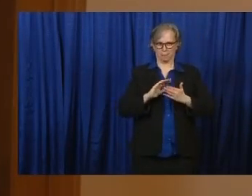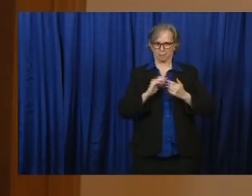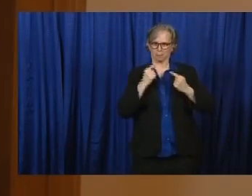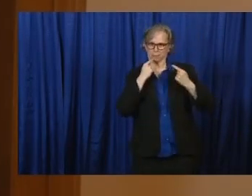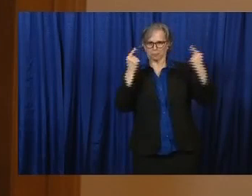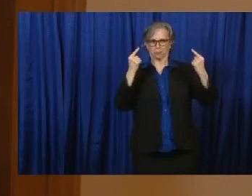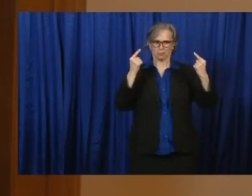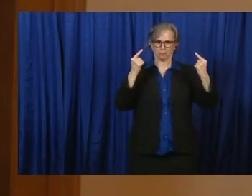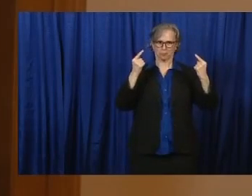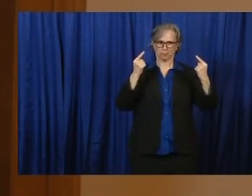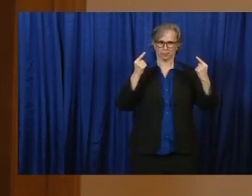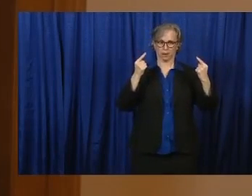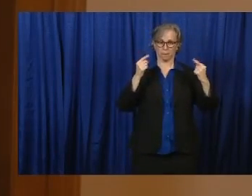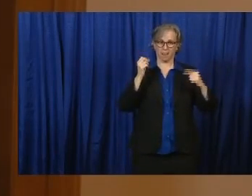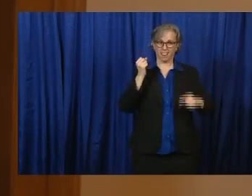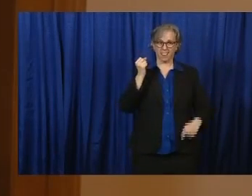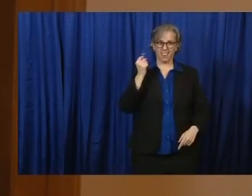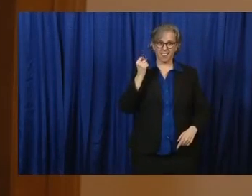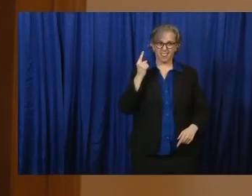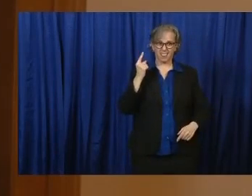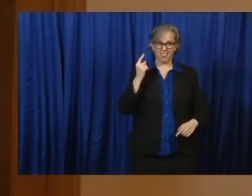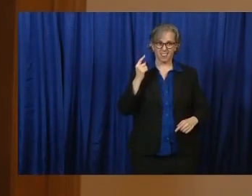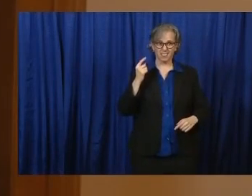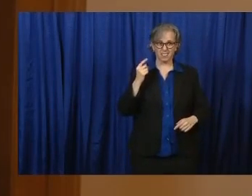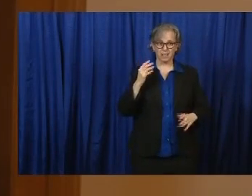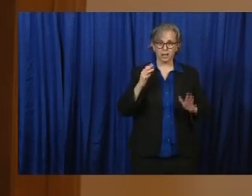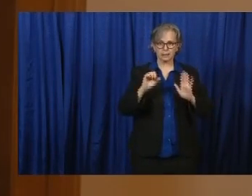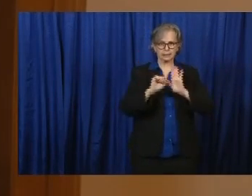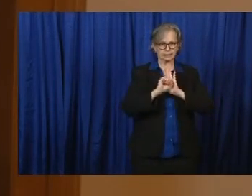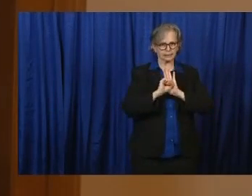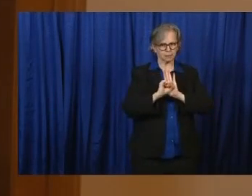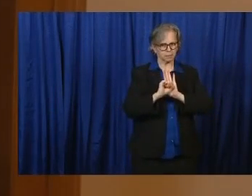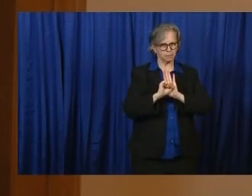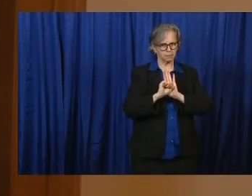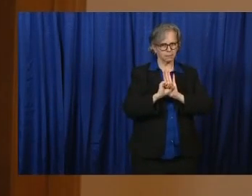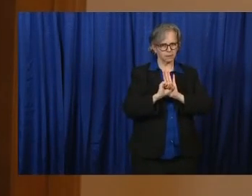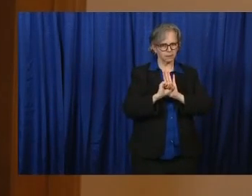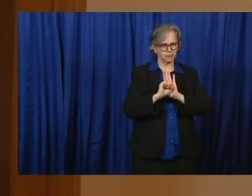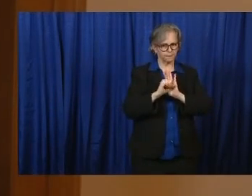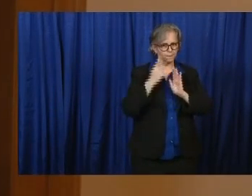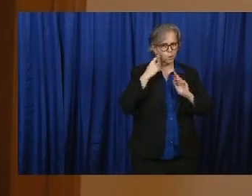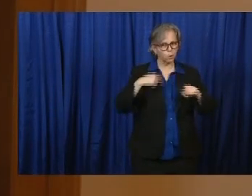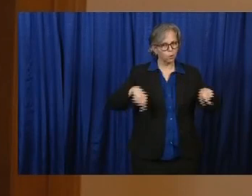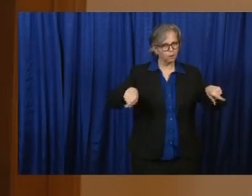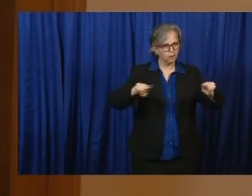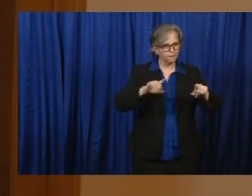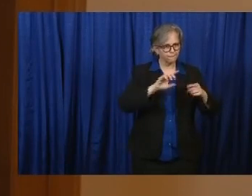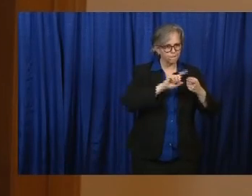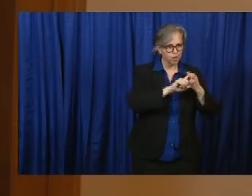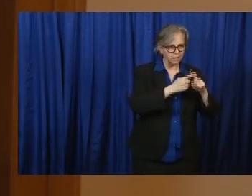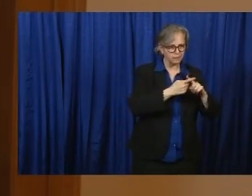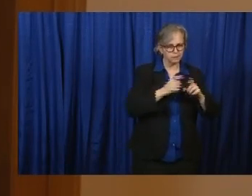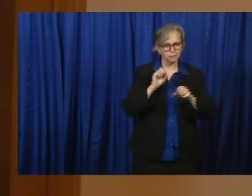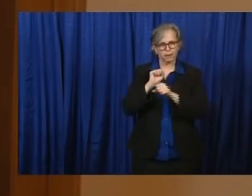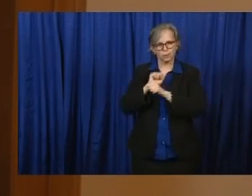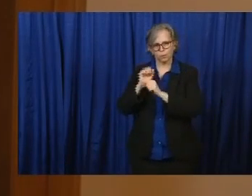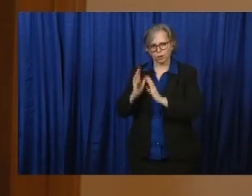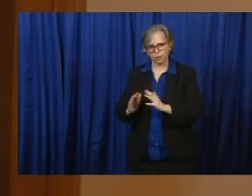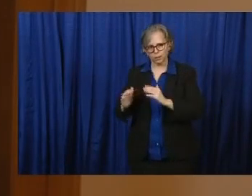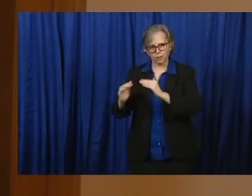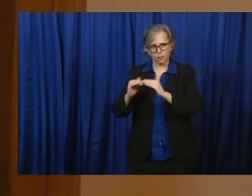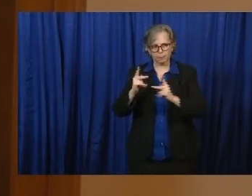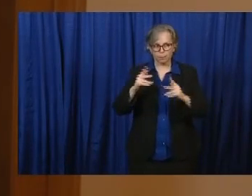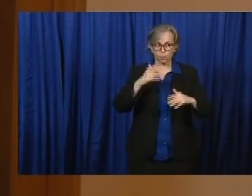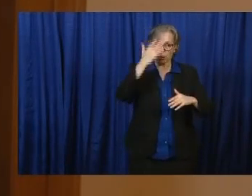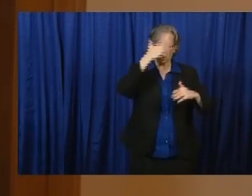wearing a symbol of all my friends and colleagues and your family members who are out on the front lines. I'm thinking